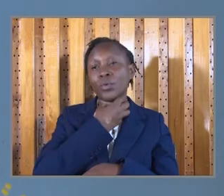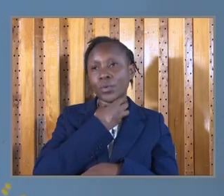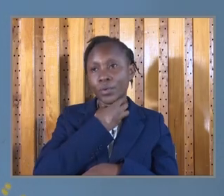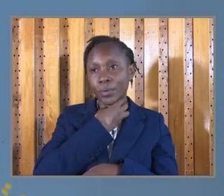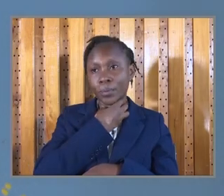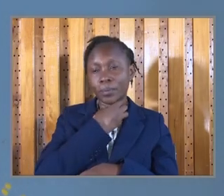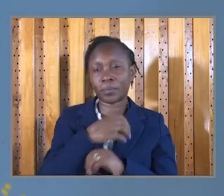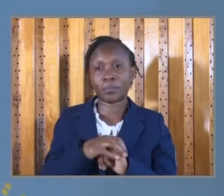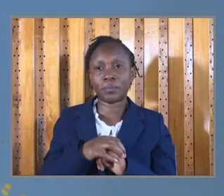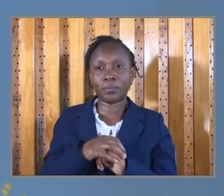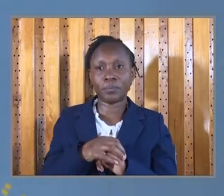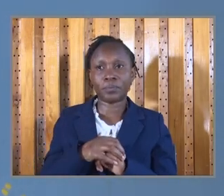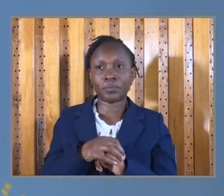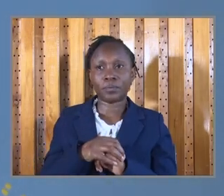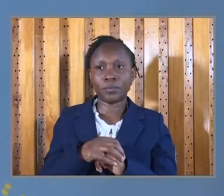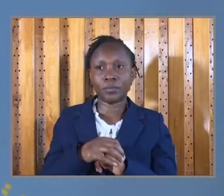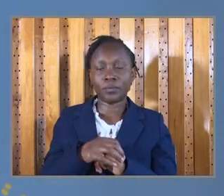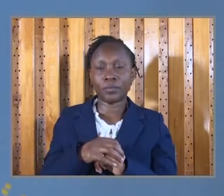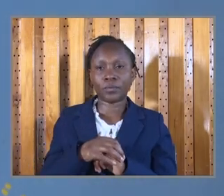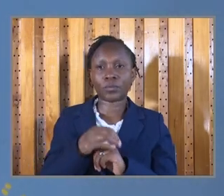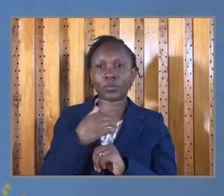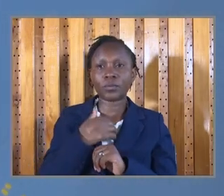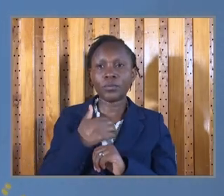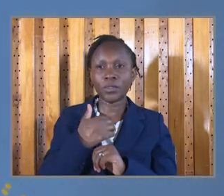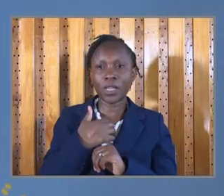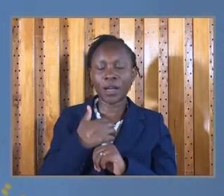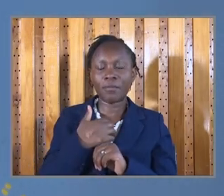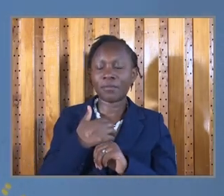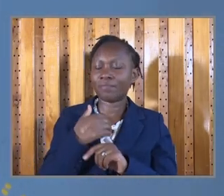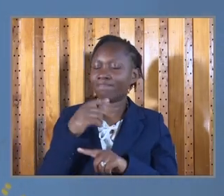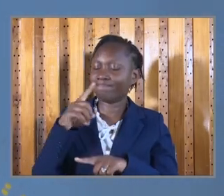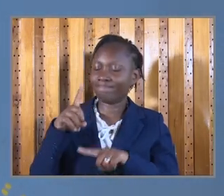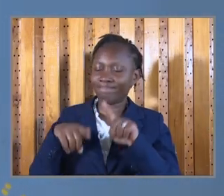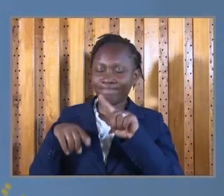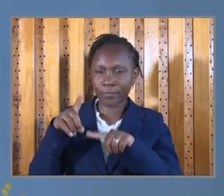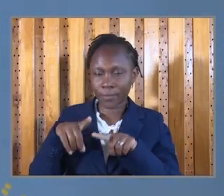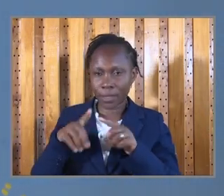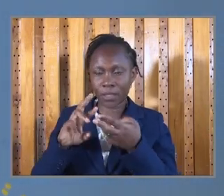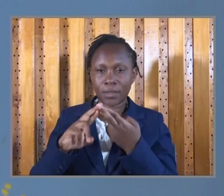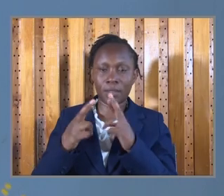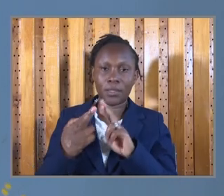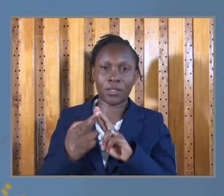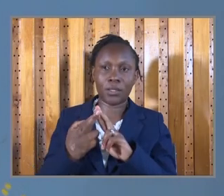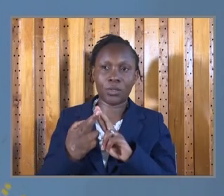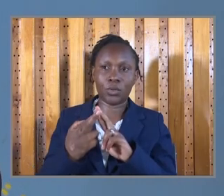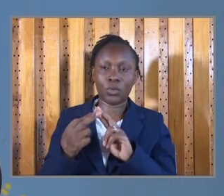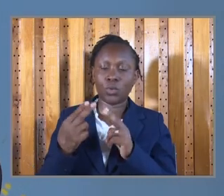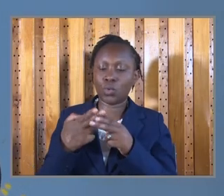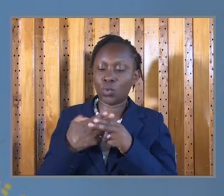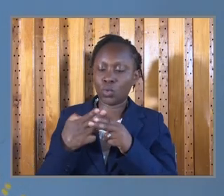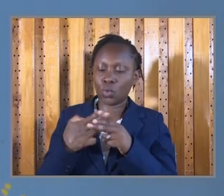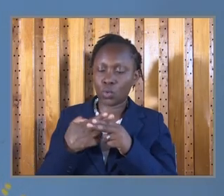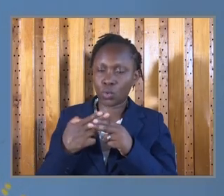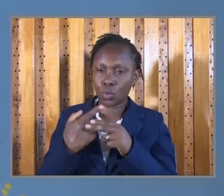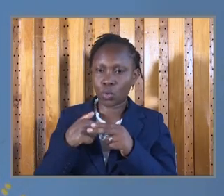aspects, we have a very strong bilateral relationship, and we will soon expand